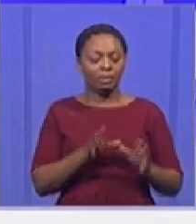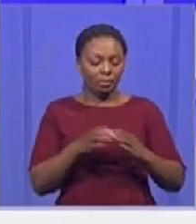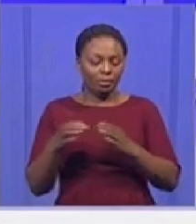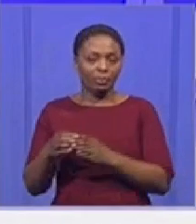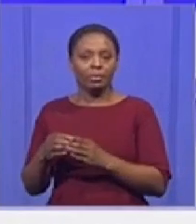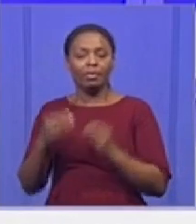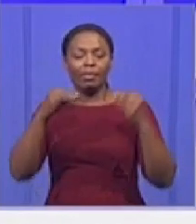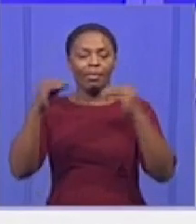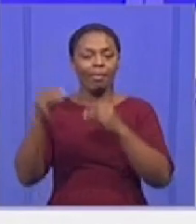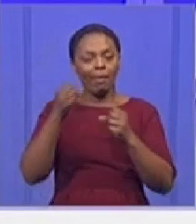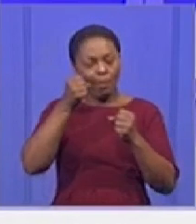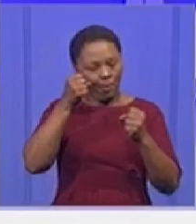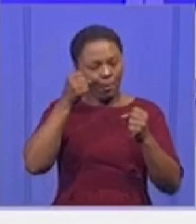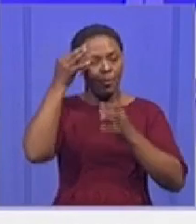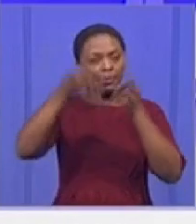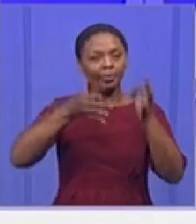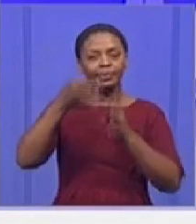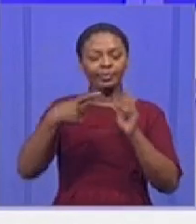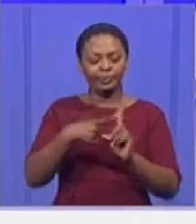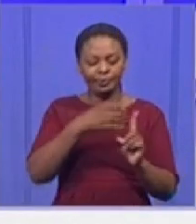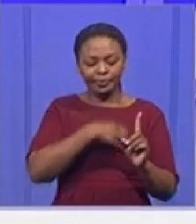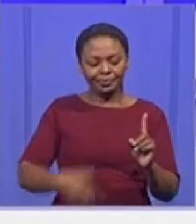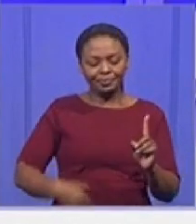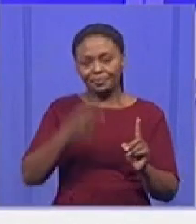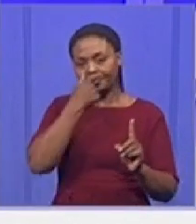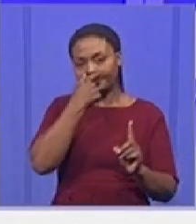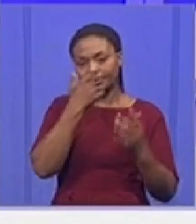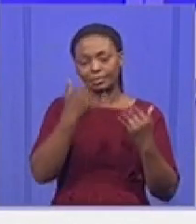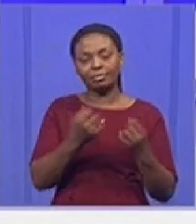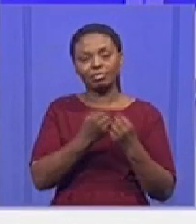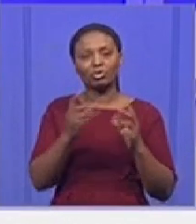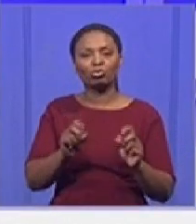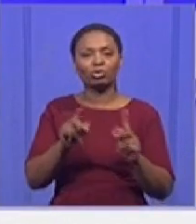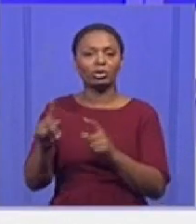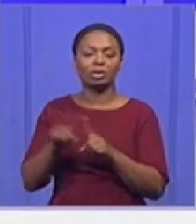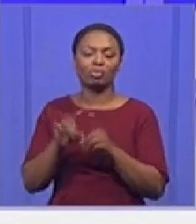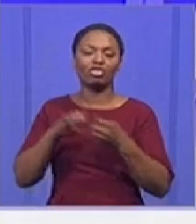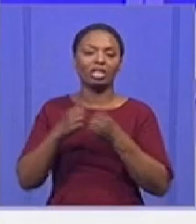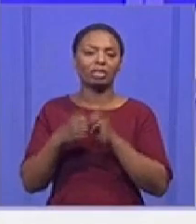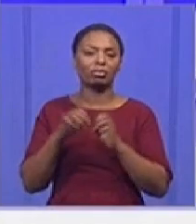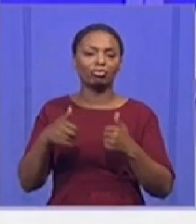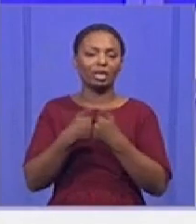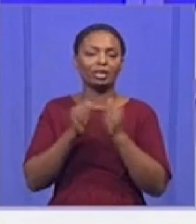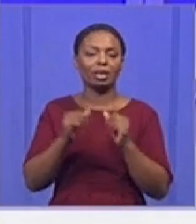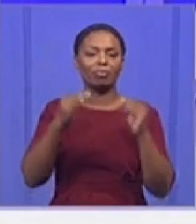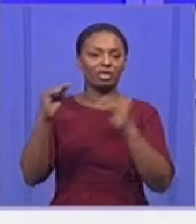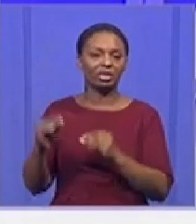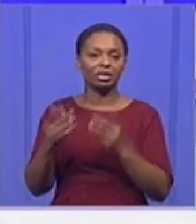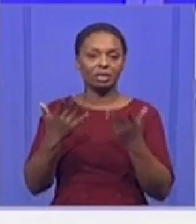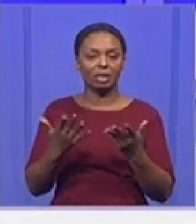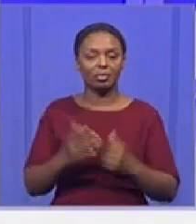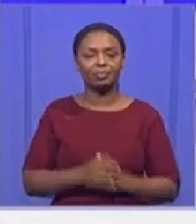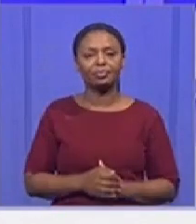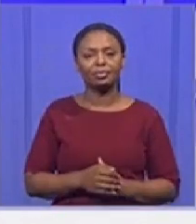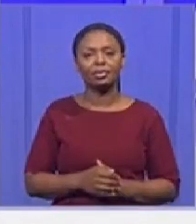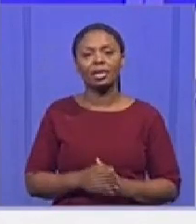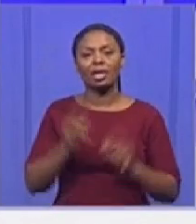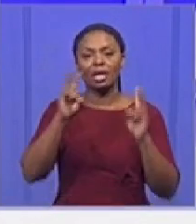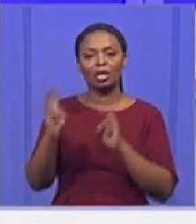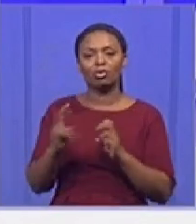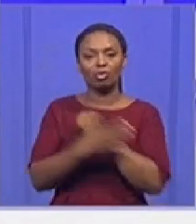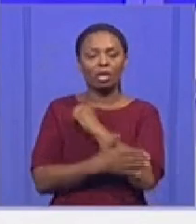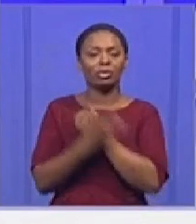bo presidente ya Cyril Ramaphosa le Yoweri Museveni ka ga ditšhono le dikgwetlho tse di ka ga kgwebisano le peeletso magareng ga